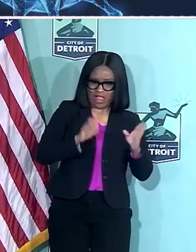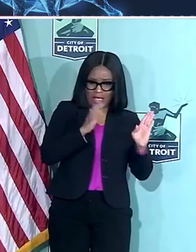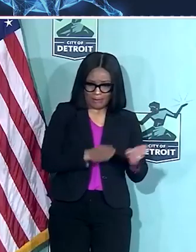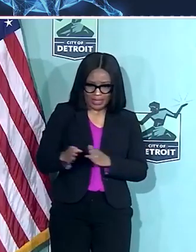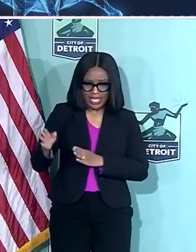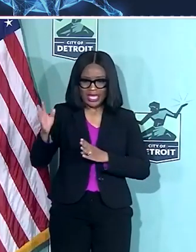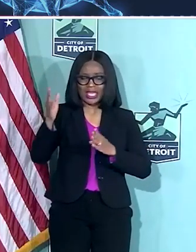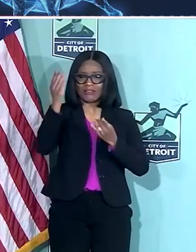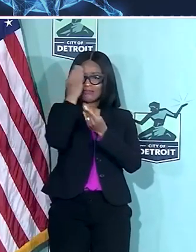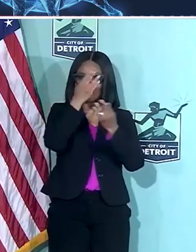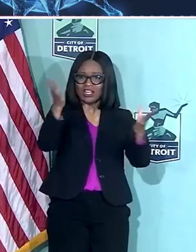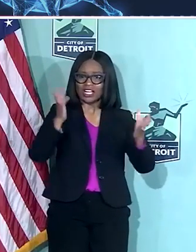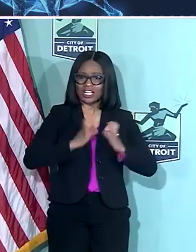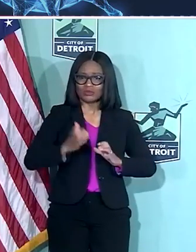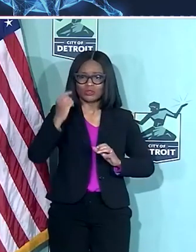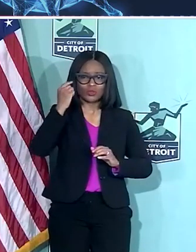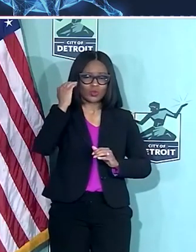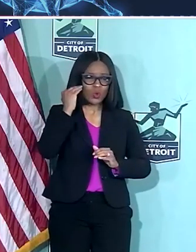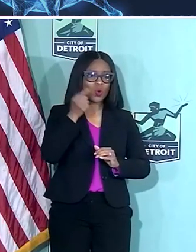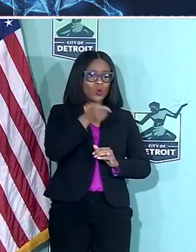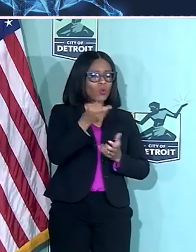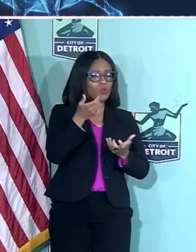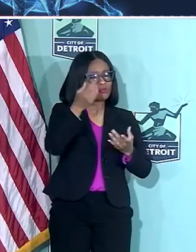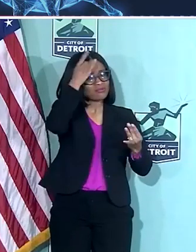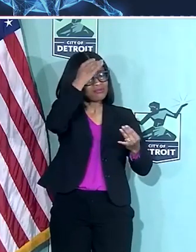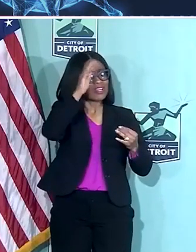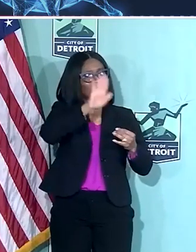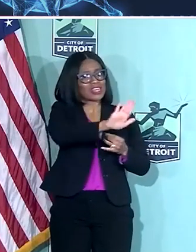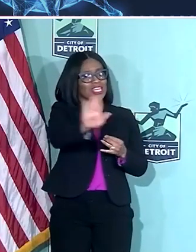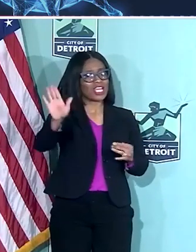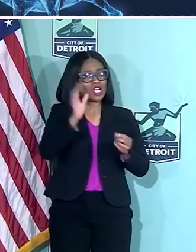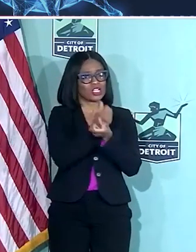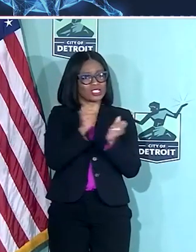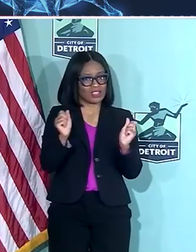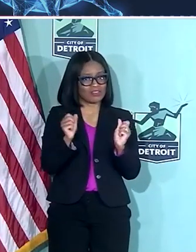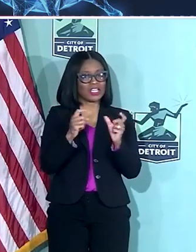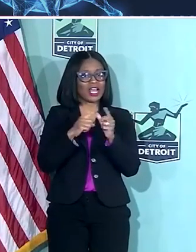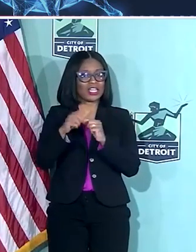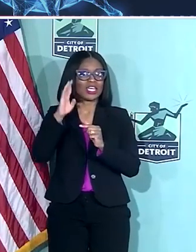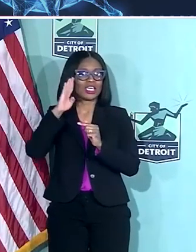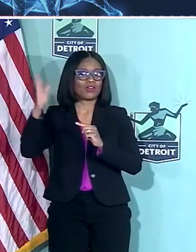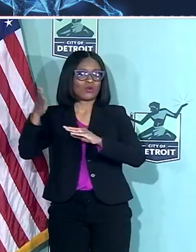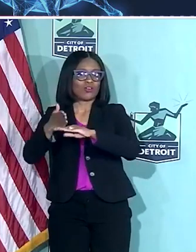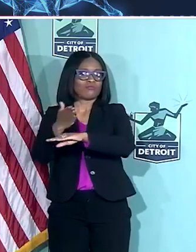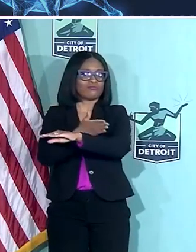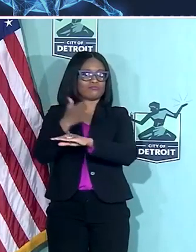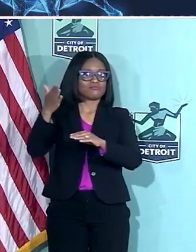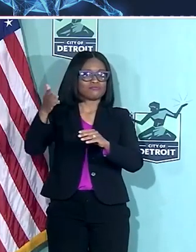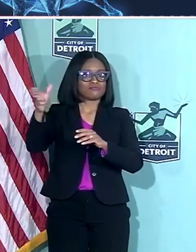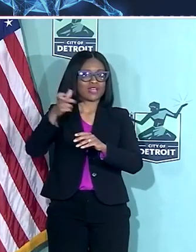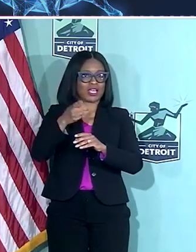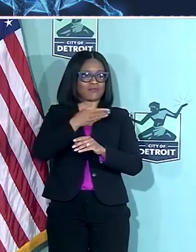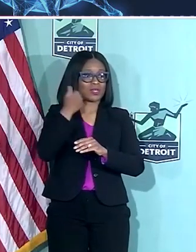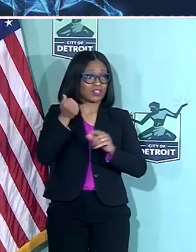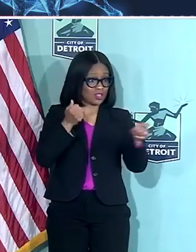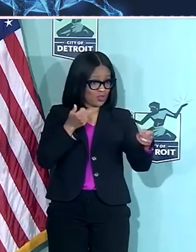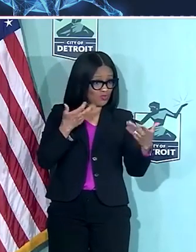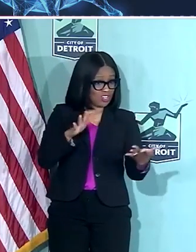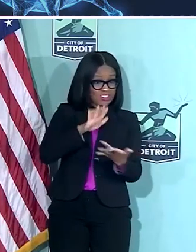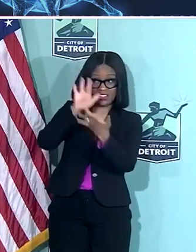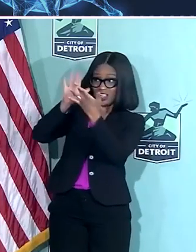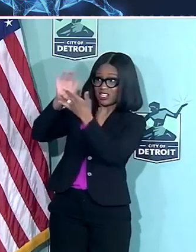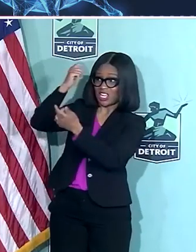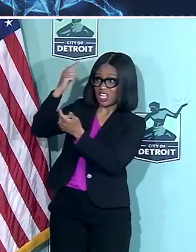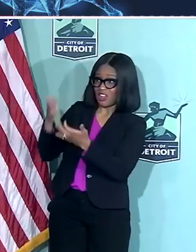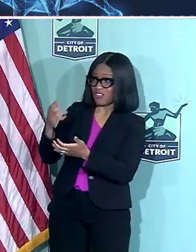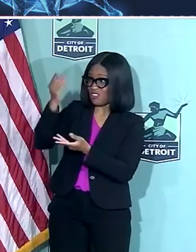about their safety, and you can show them what you're doing. And I think they'll come back in bigger numbers than if you don't. And have you contacted the governor to tell her that you think we're in